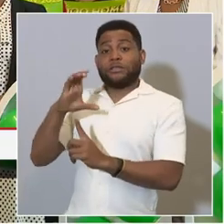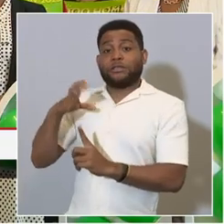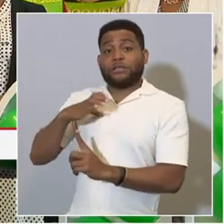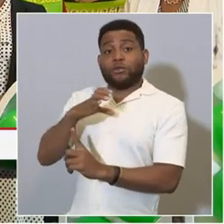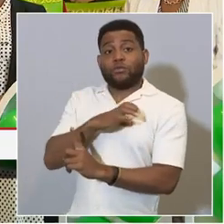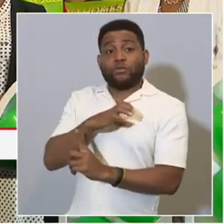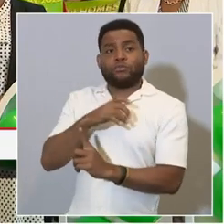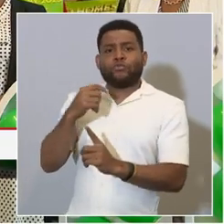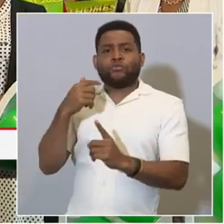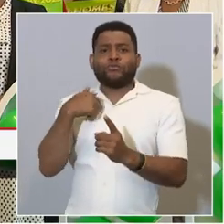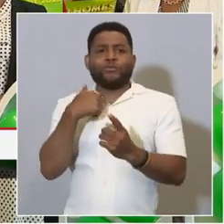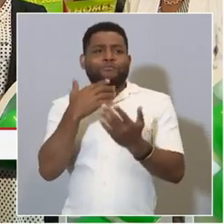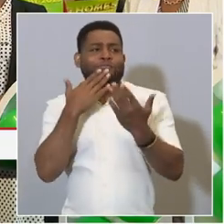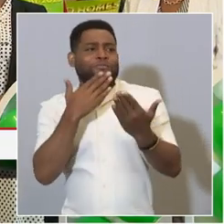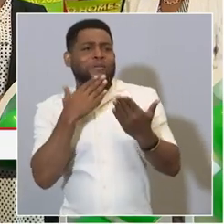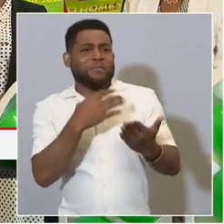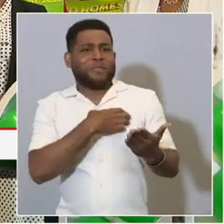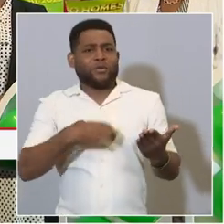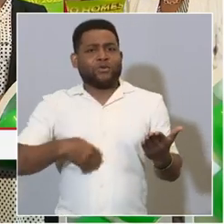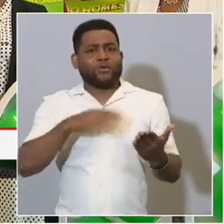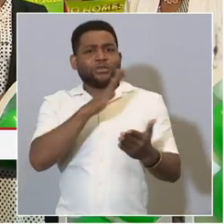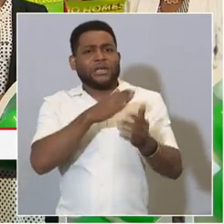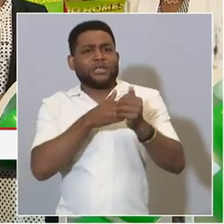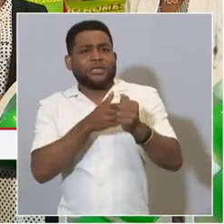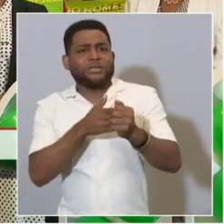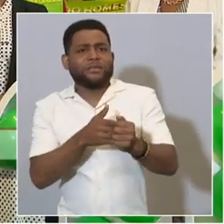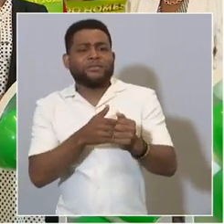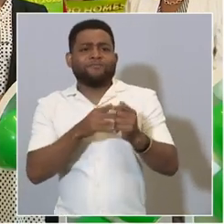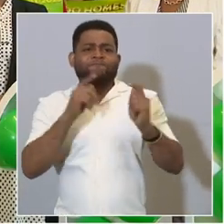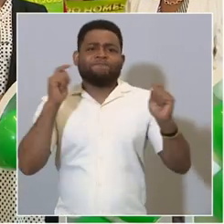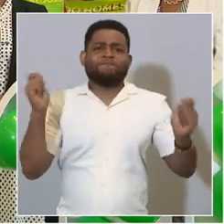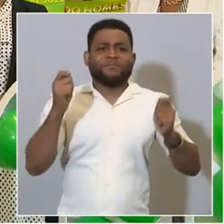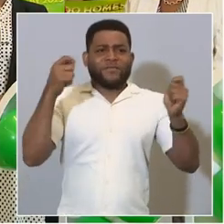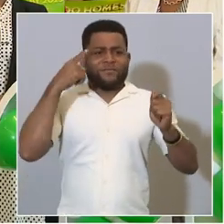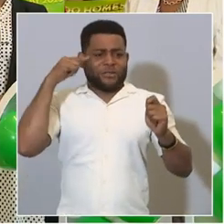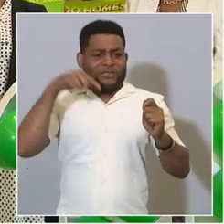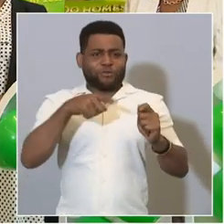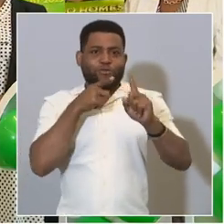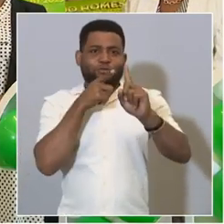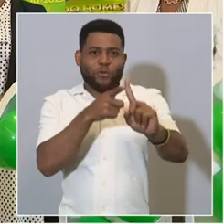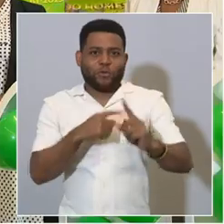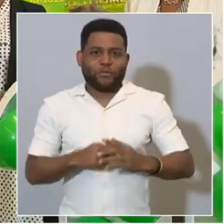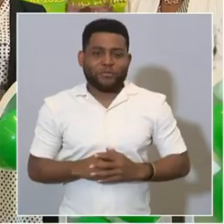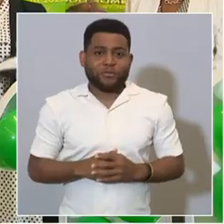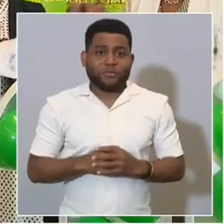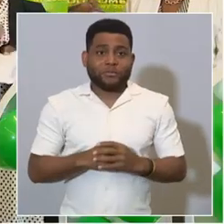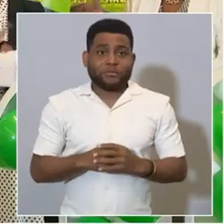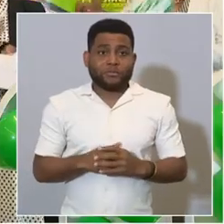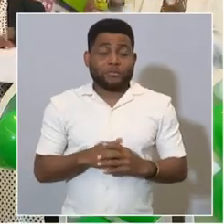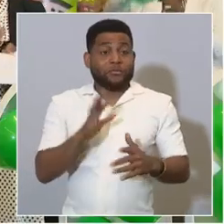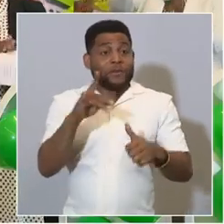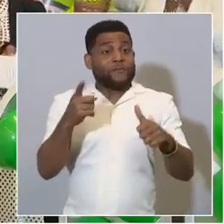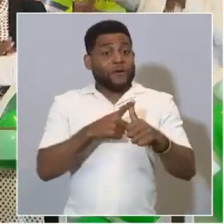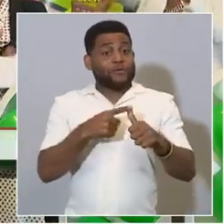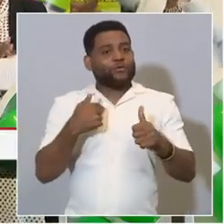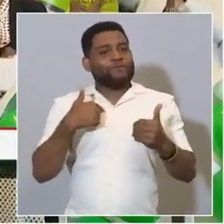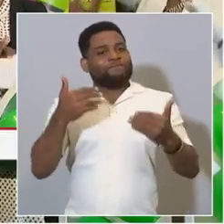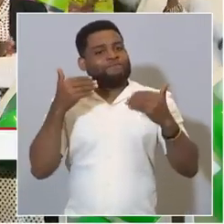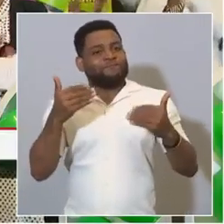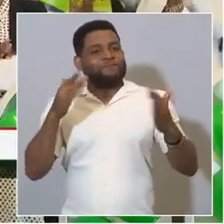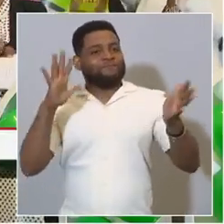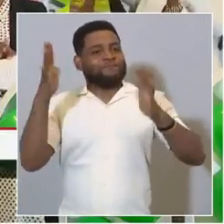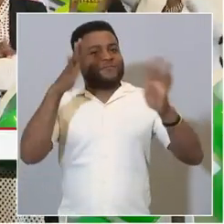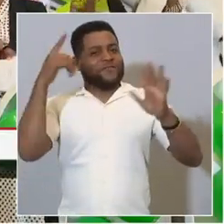to celebrate such an important goal. So let's begin by once again giving her a wonderful round of applause for all the work that she's put into this.